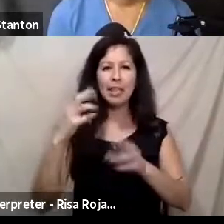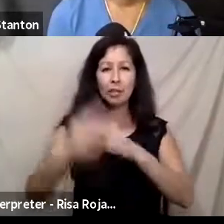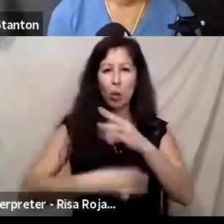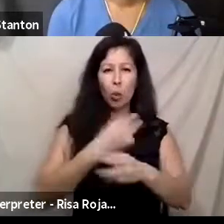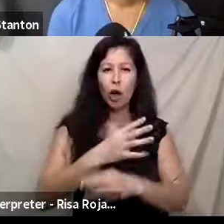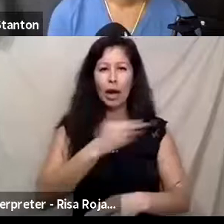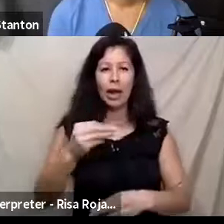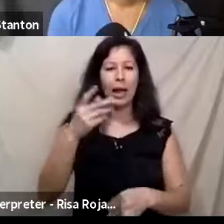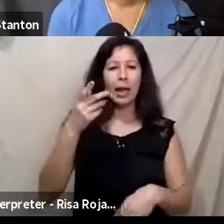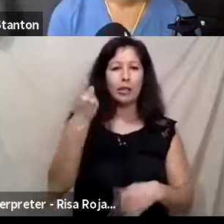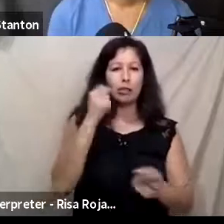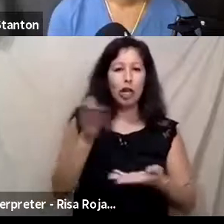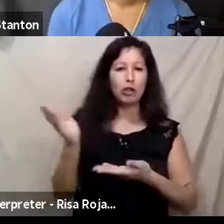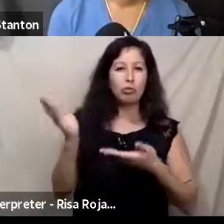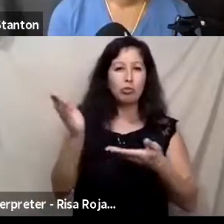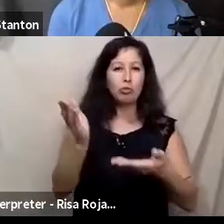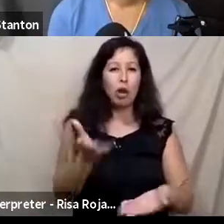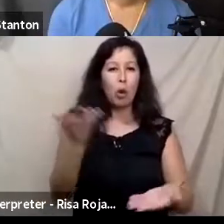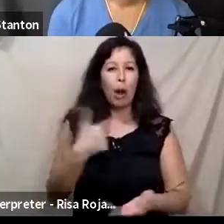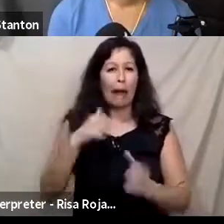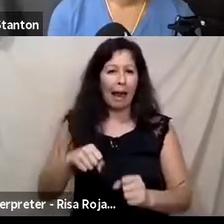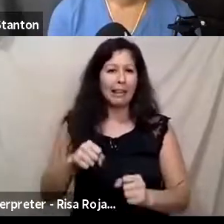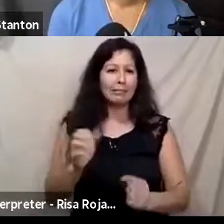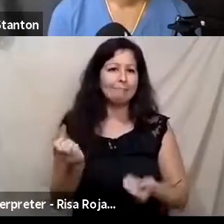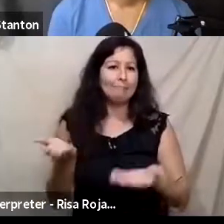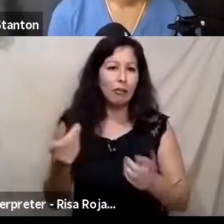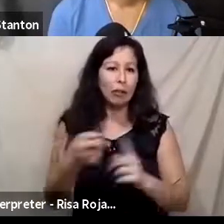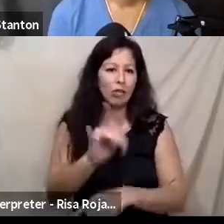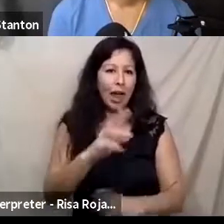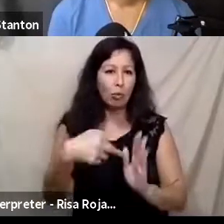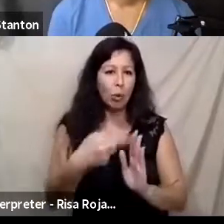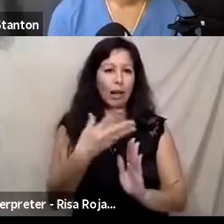and try to bring what I could bring to it, and